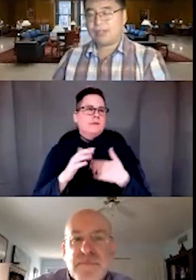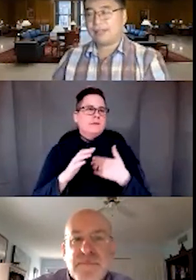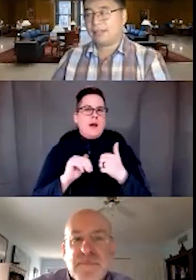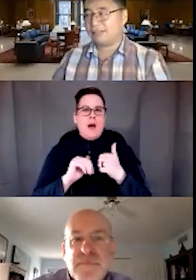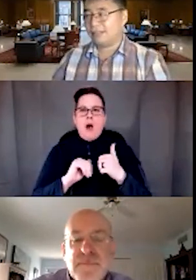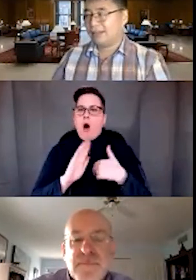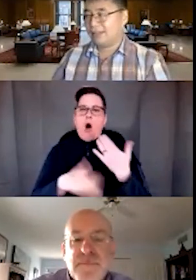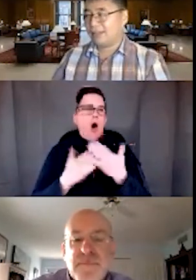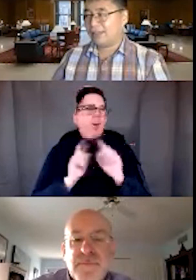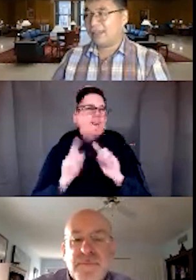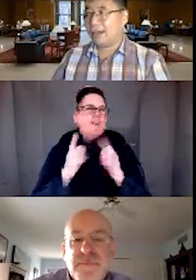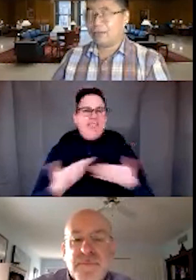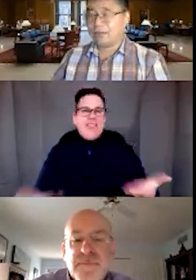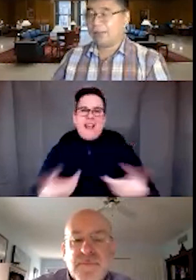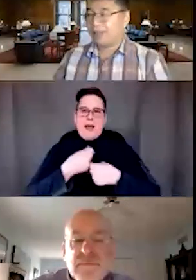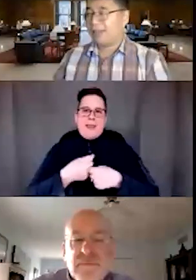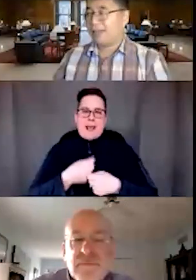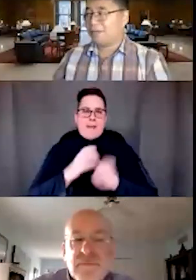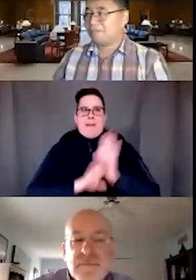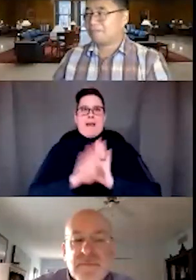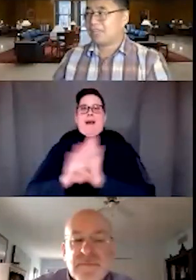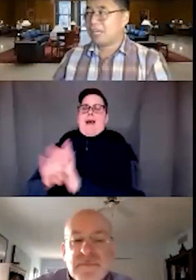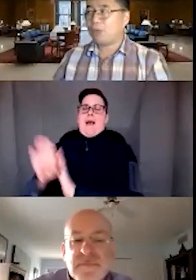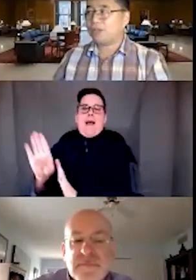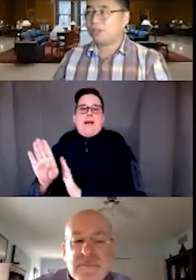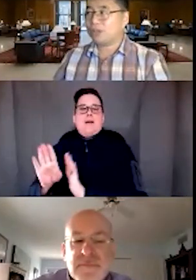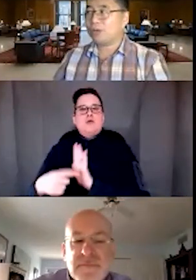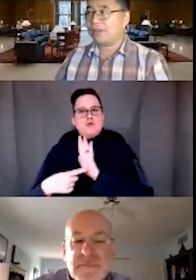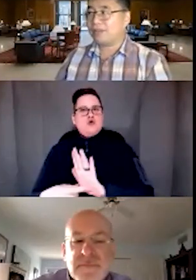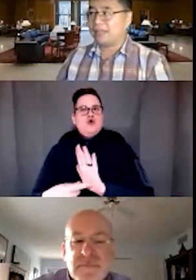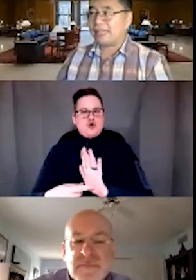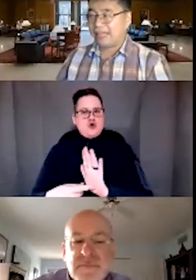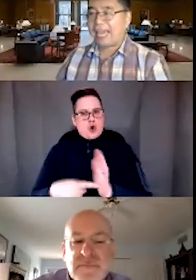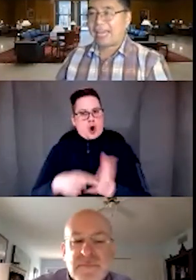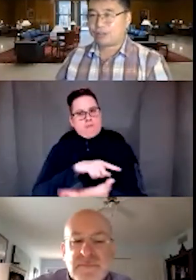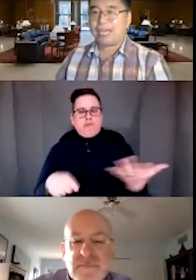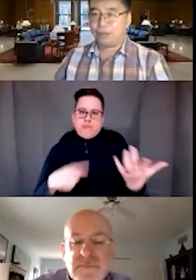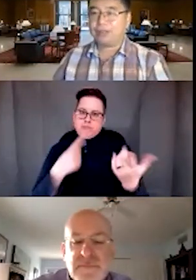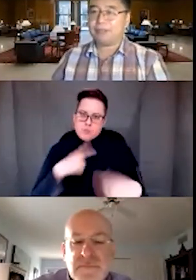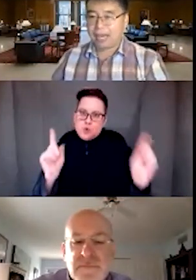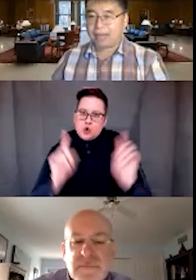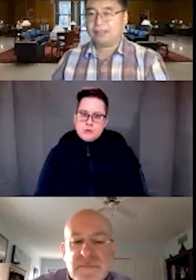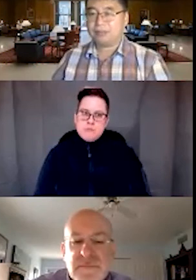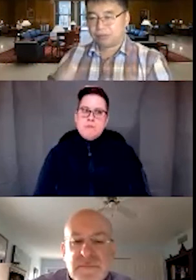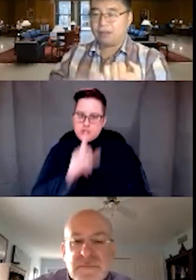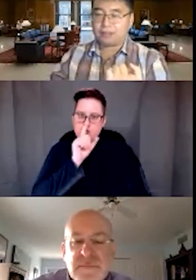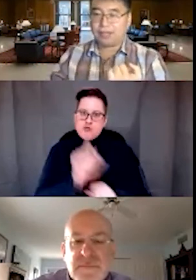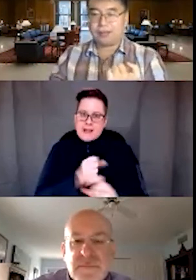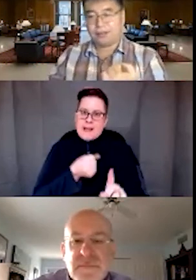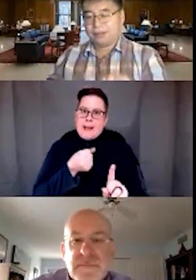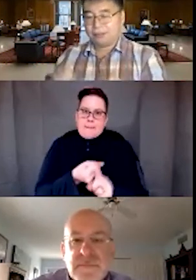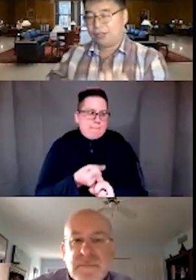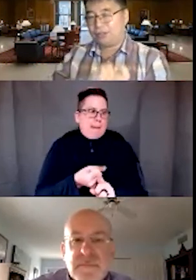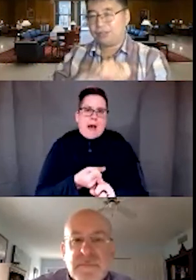innovations that they came up with, he wanted to show that they actually had real impact in terms of cost of